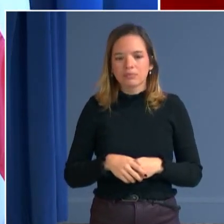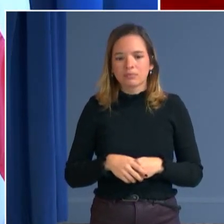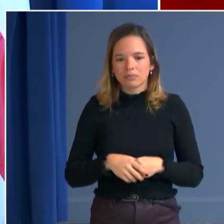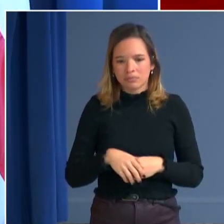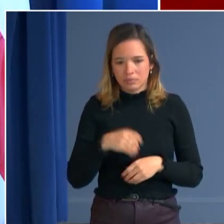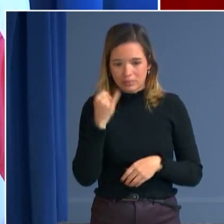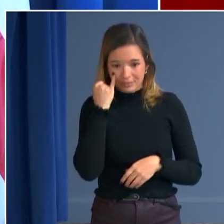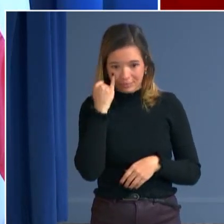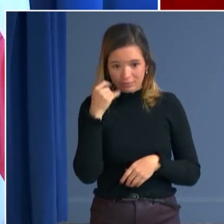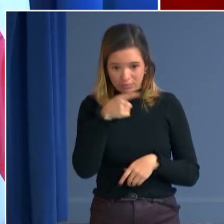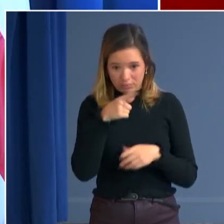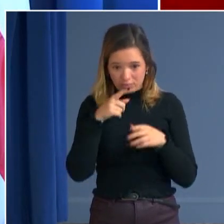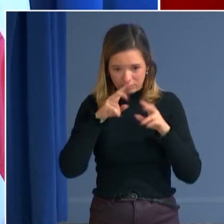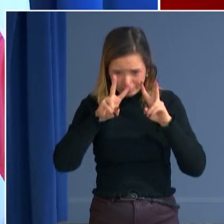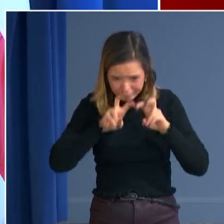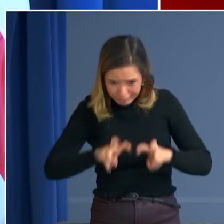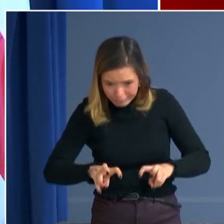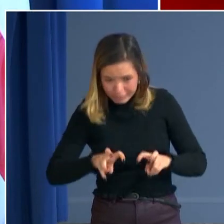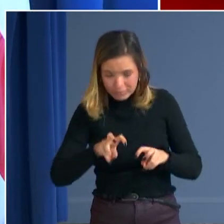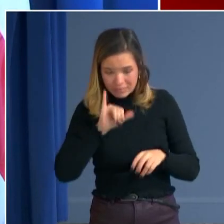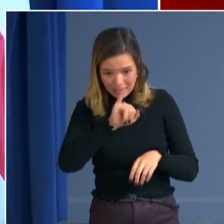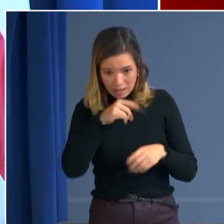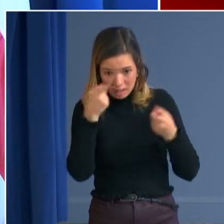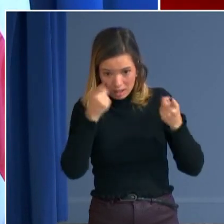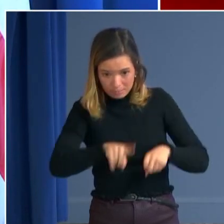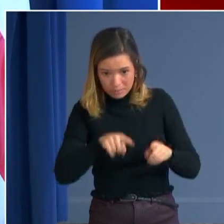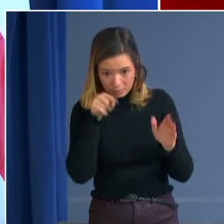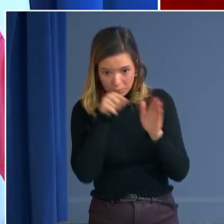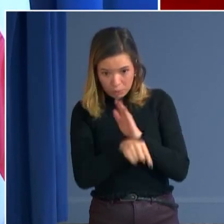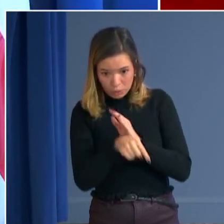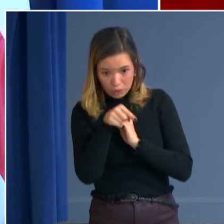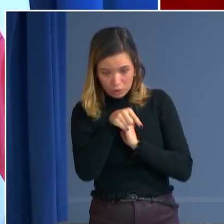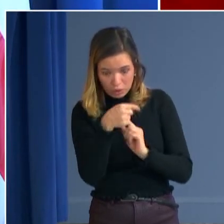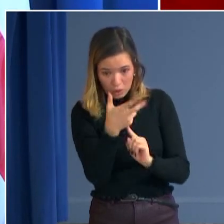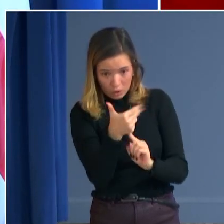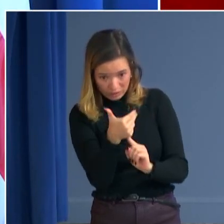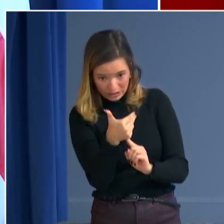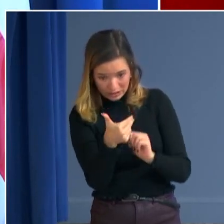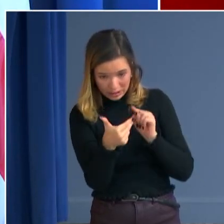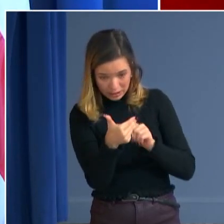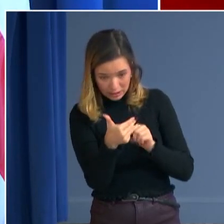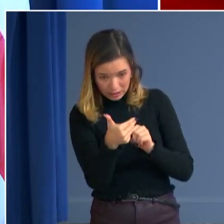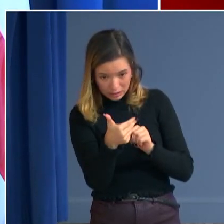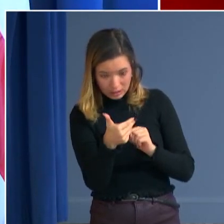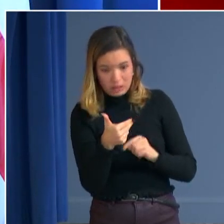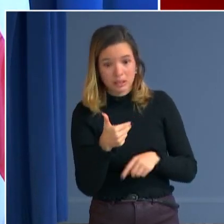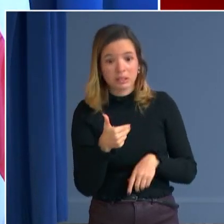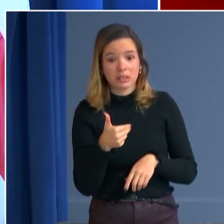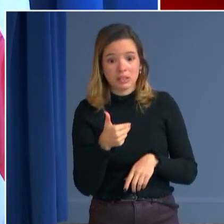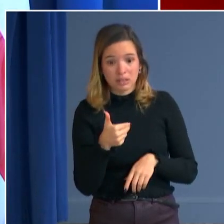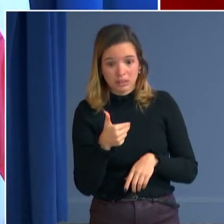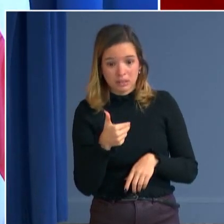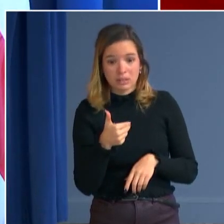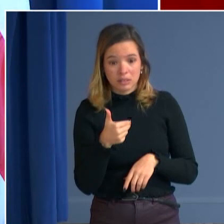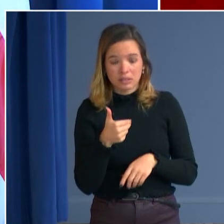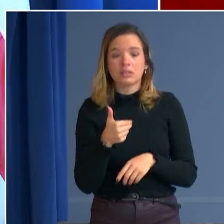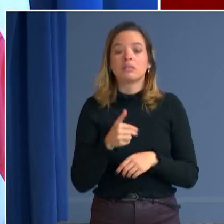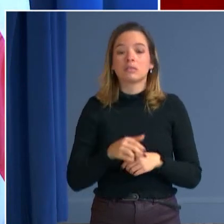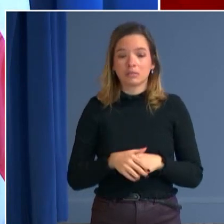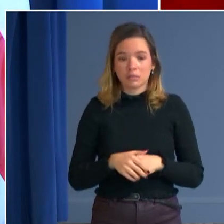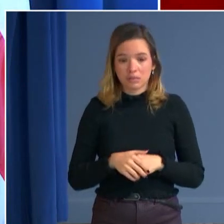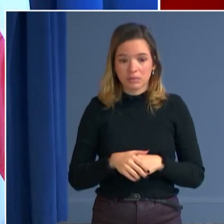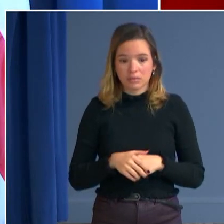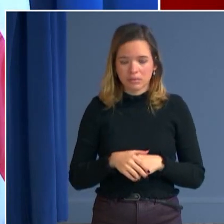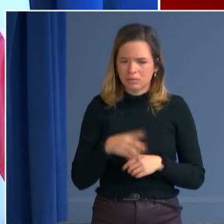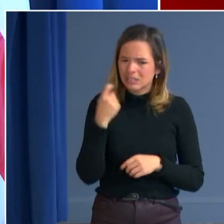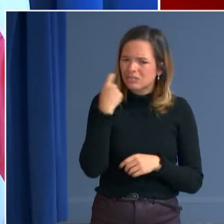hotel, a dispute between individuals. Prior to that, some of the other homicides I can think about, you know, the case we just closed the other day on Georgia Avenue, a